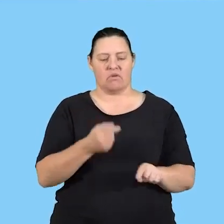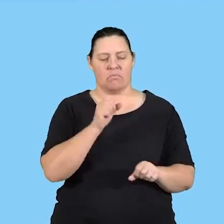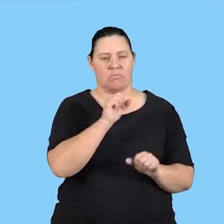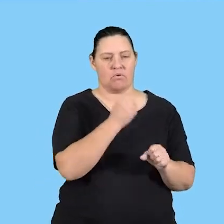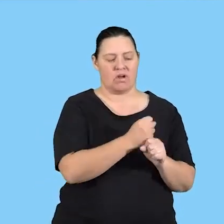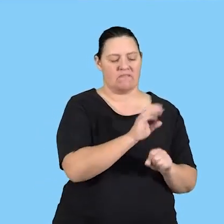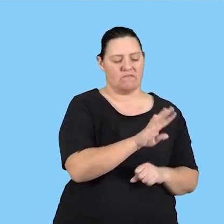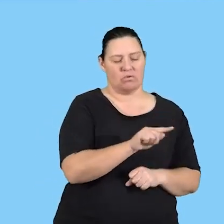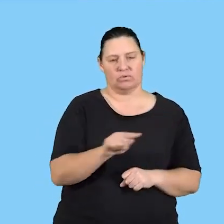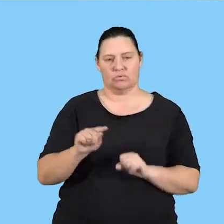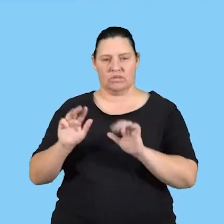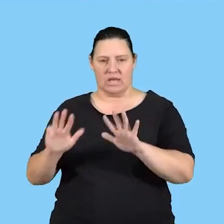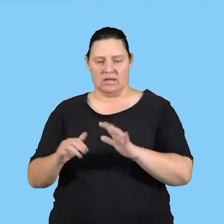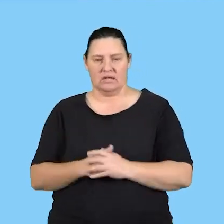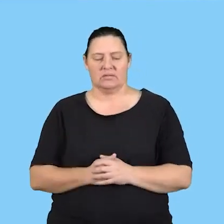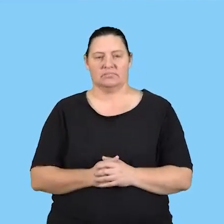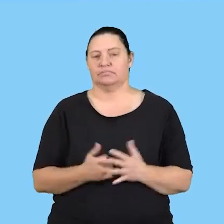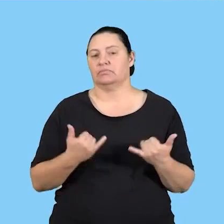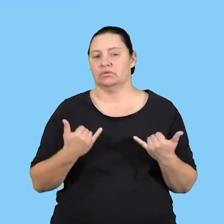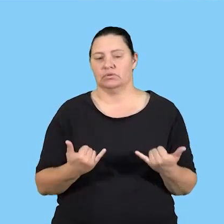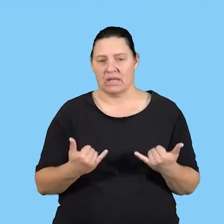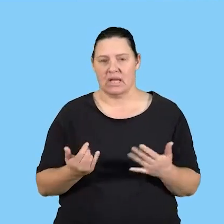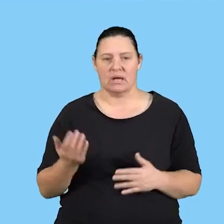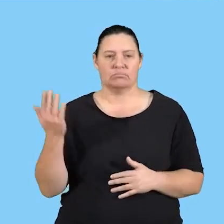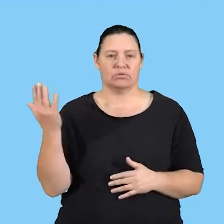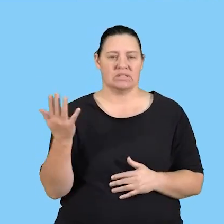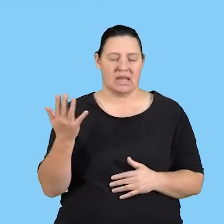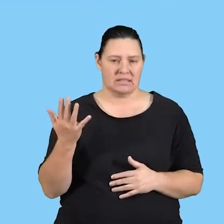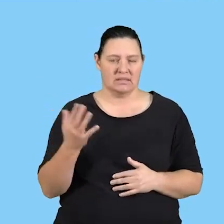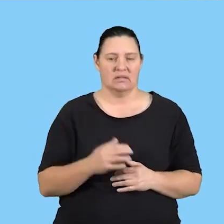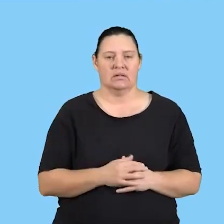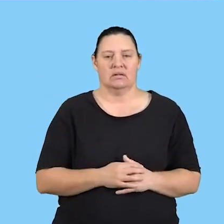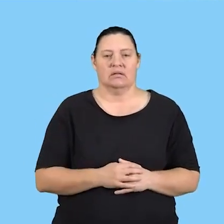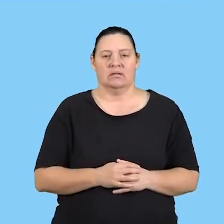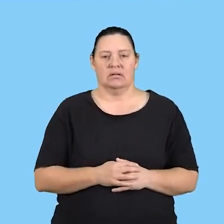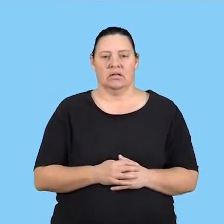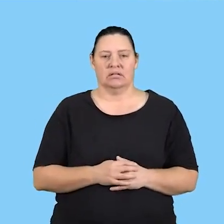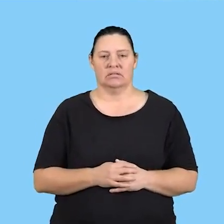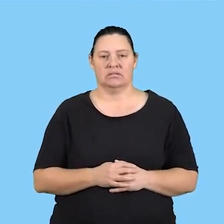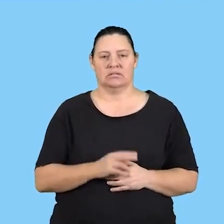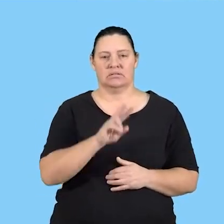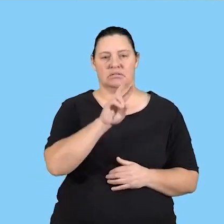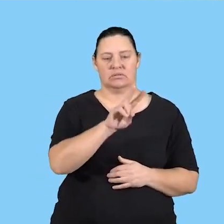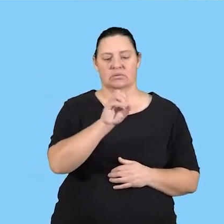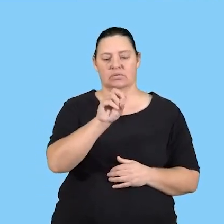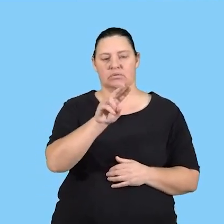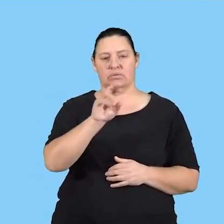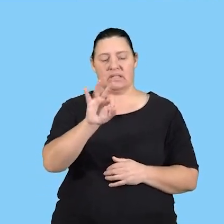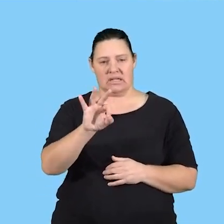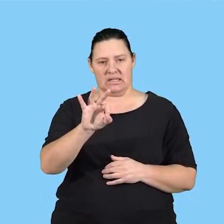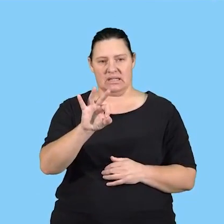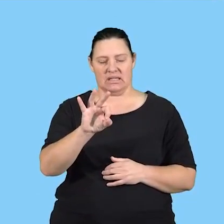to 9. Today, I will be presenting to you the 2023